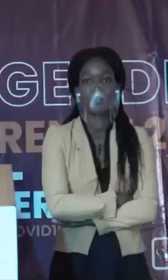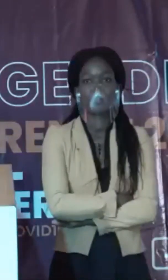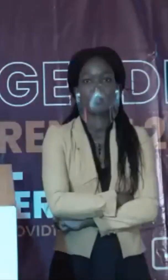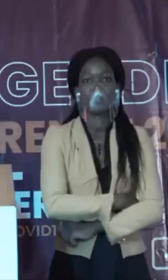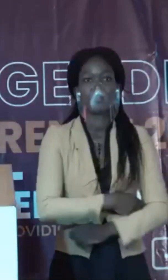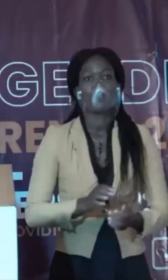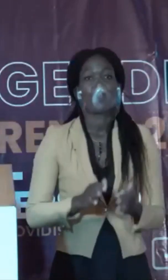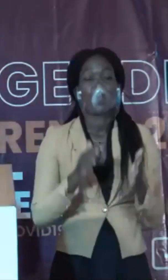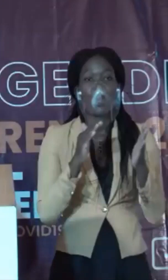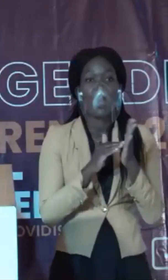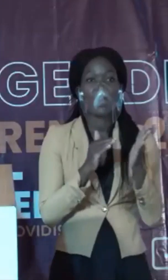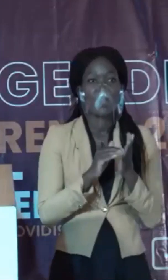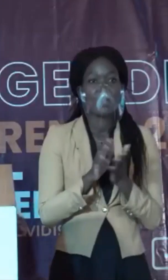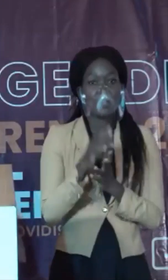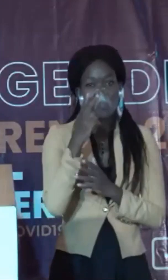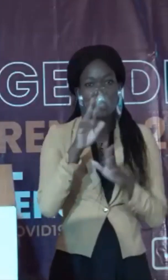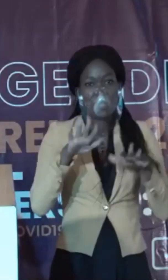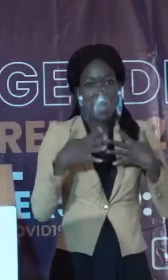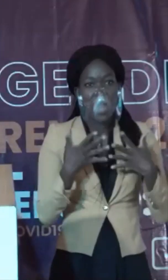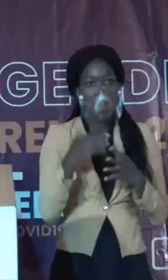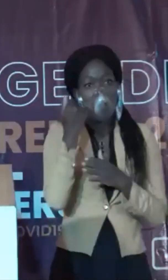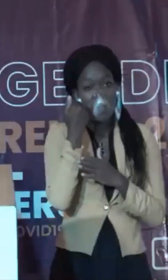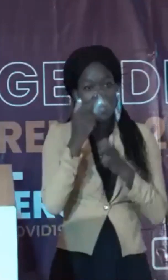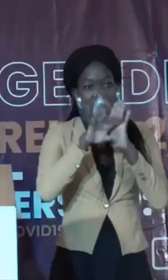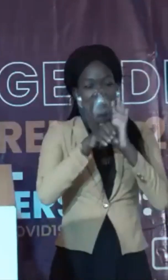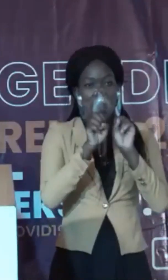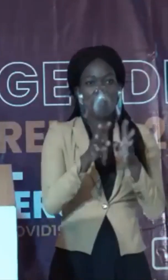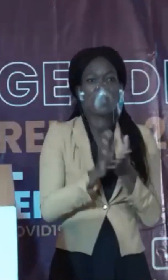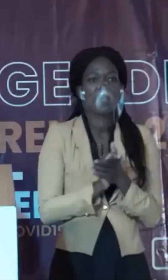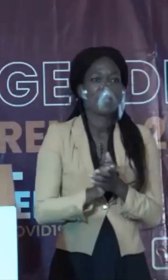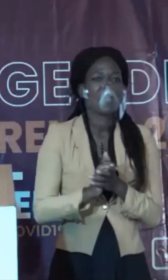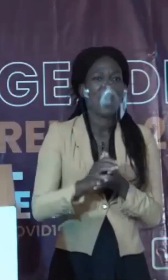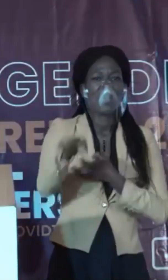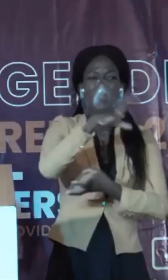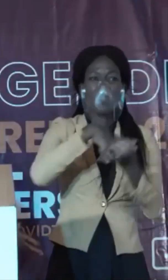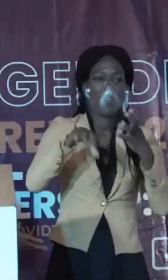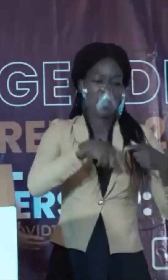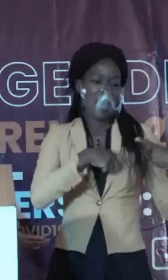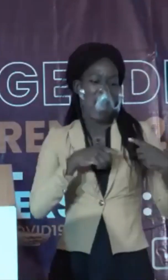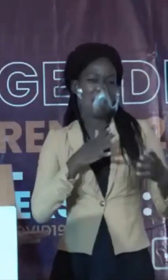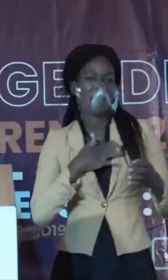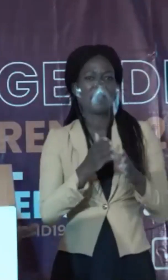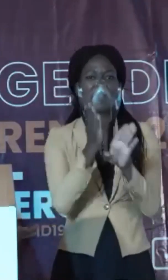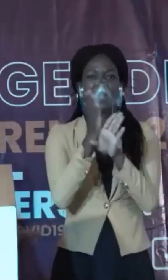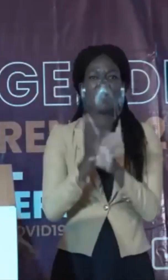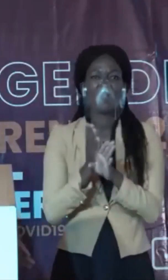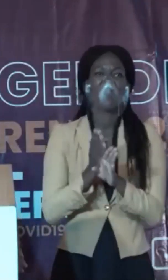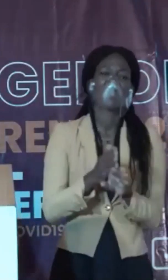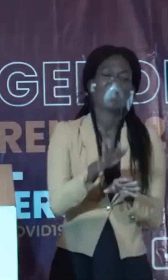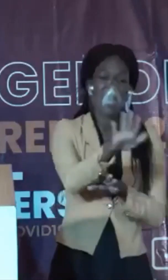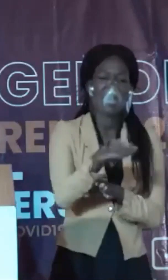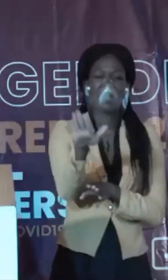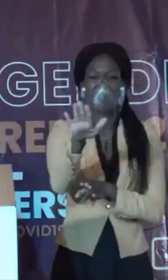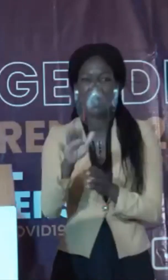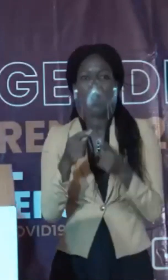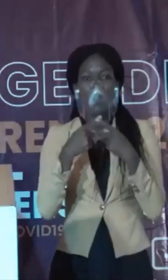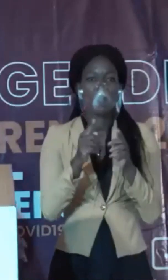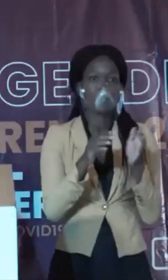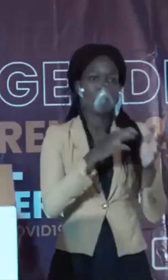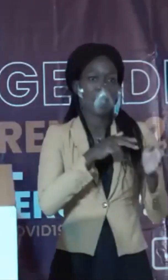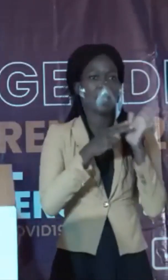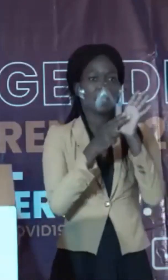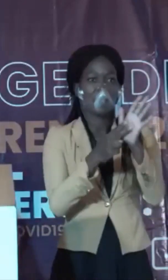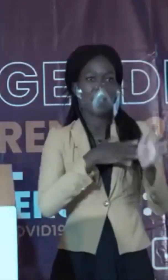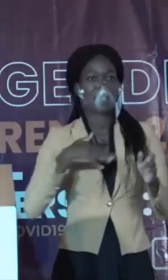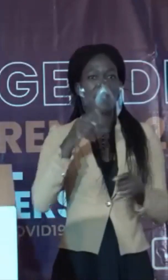Once again, we see how COVID-19 has affected all of our lives in different sectors. And from the women who have shared their